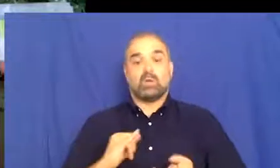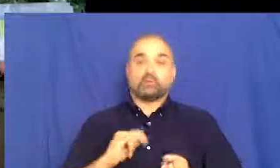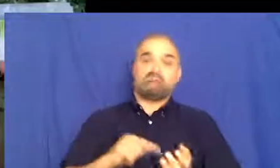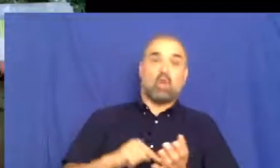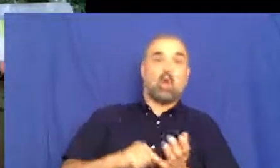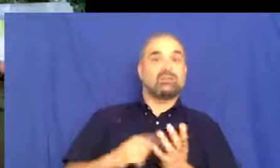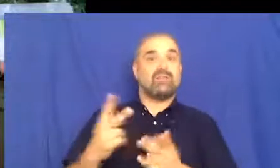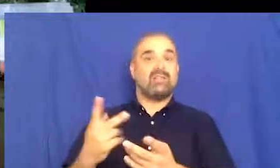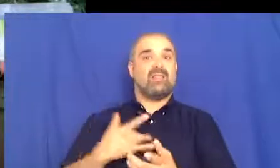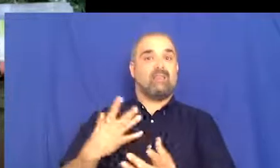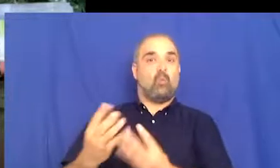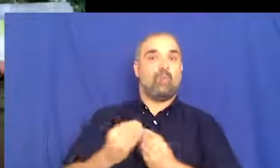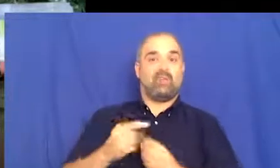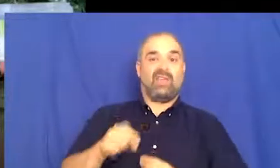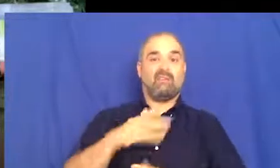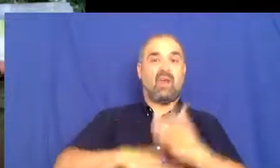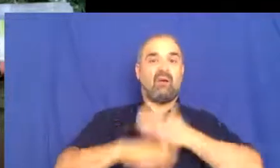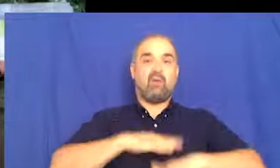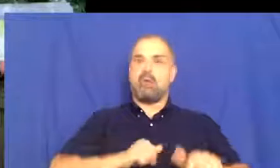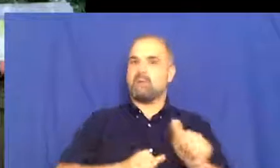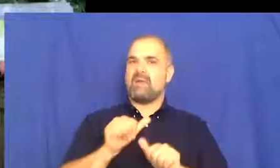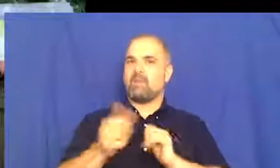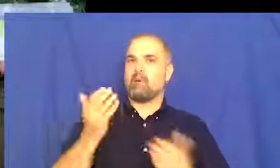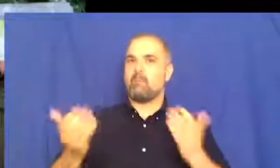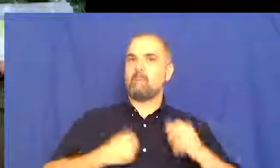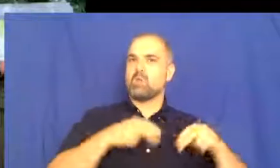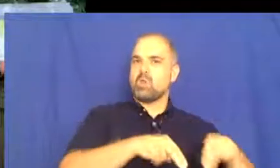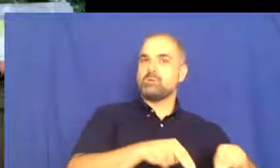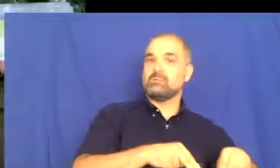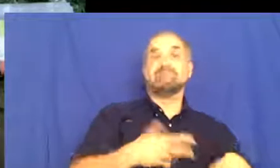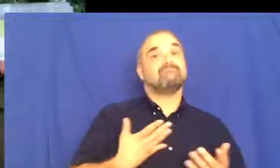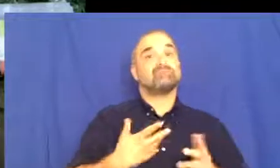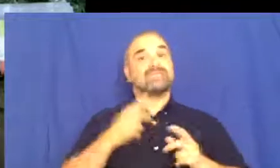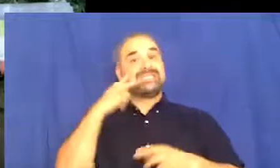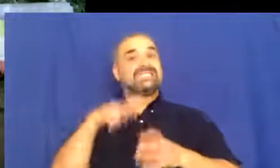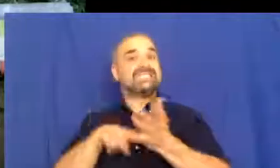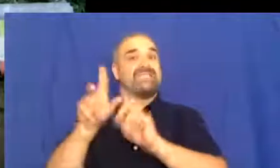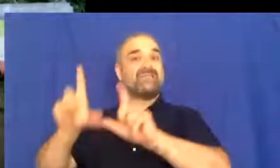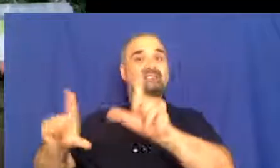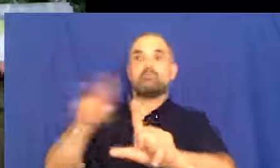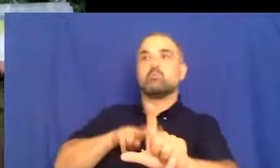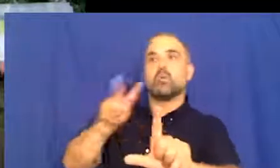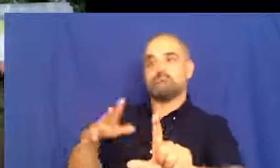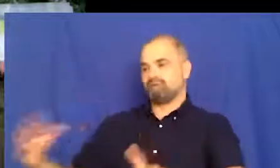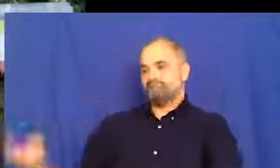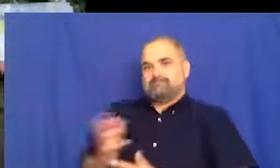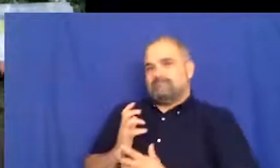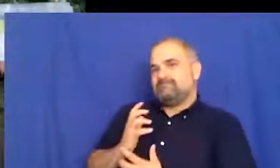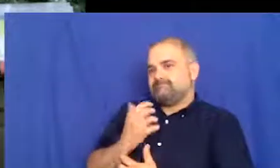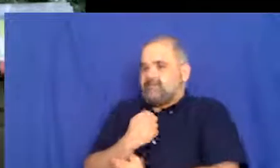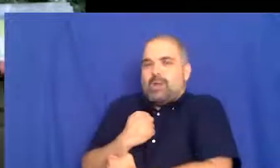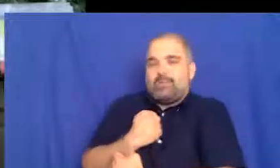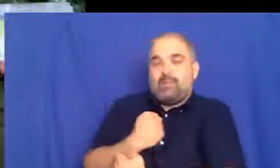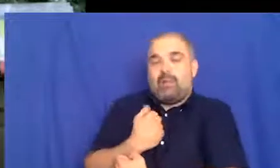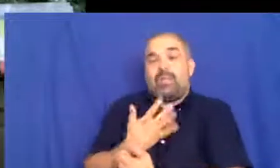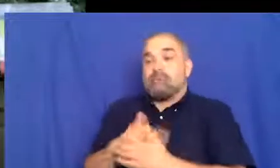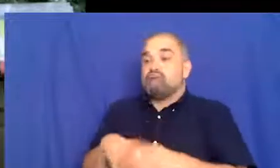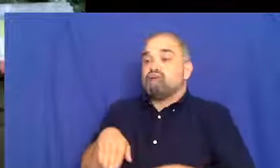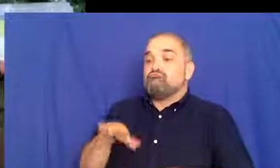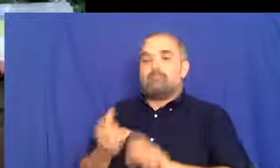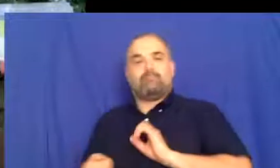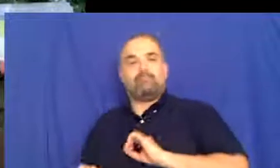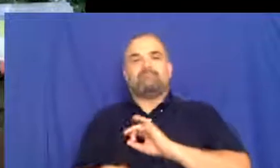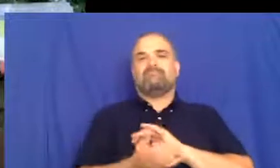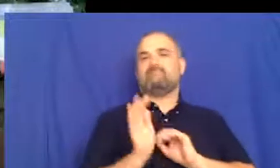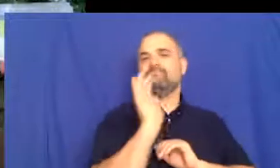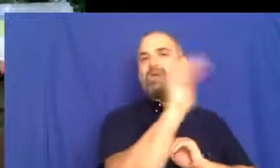house with us, and actually he's better behaved than most of my dogs. She used to cuddle up and watch TV with me before she matured and went outside to live with the rest of our